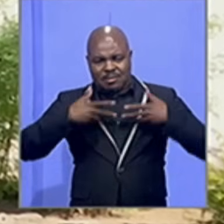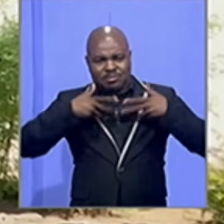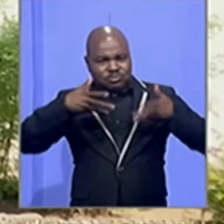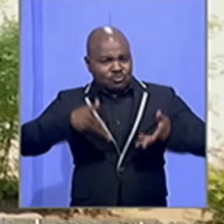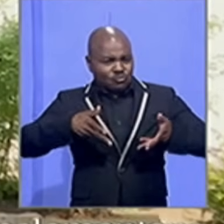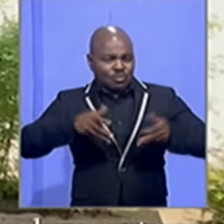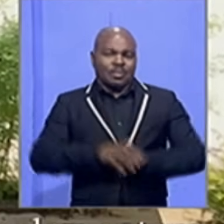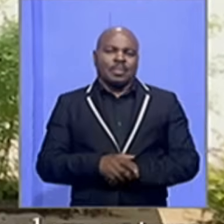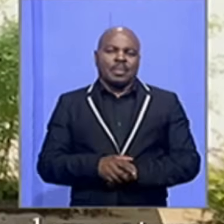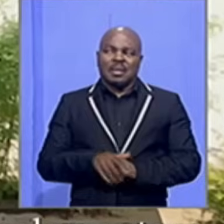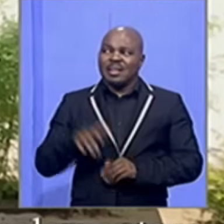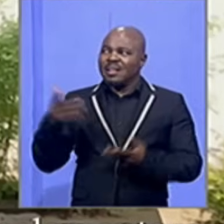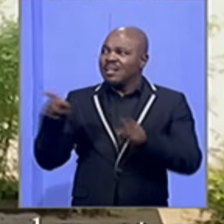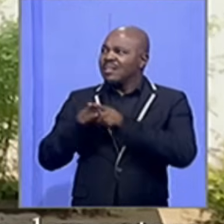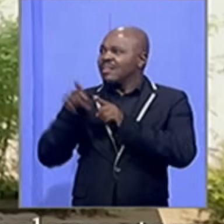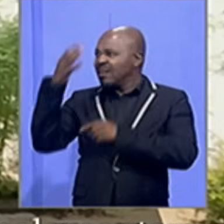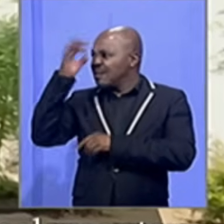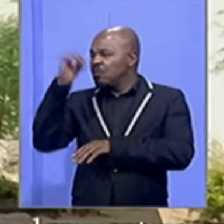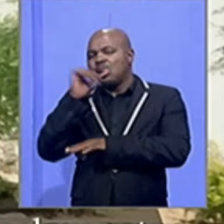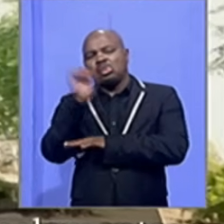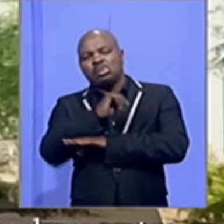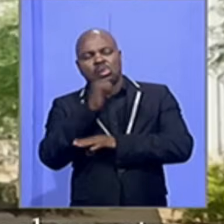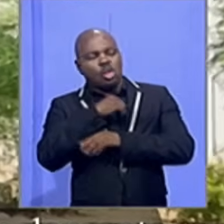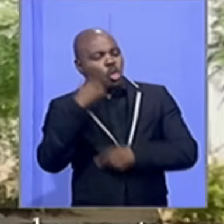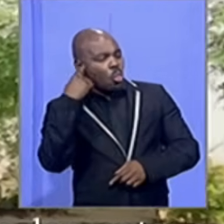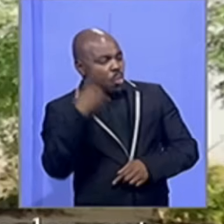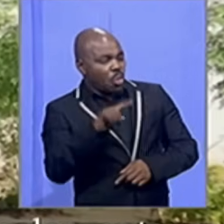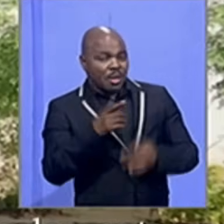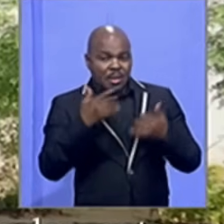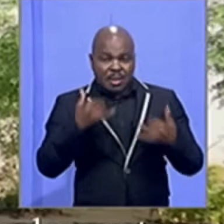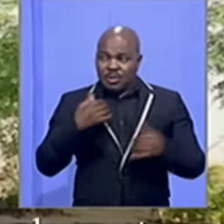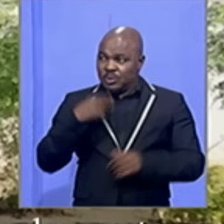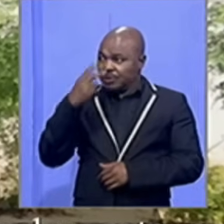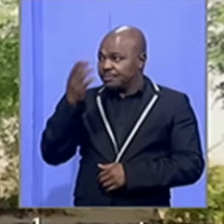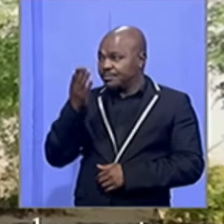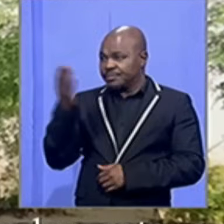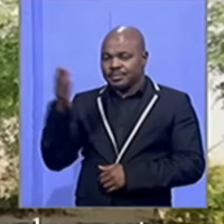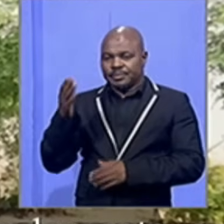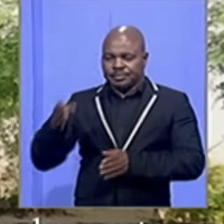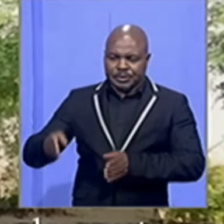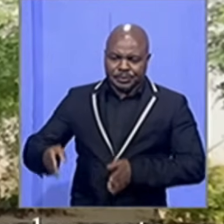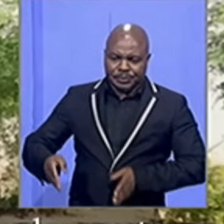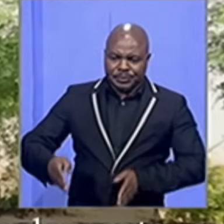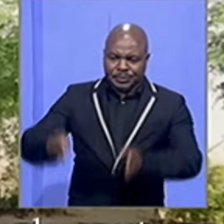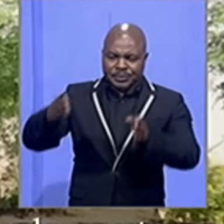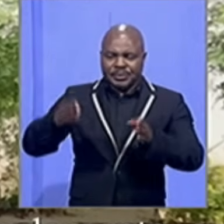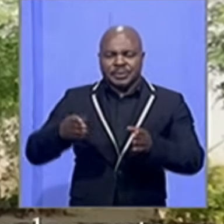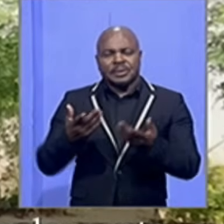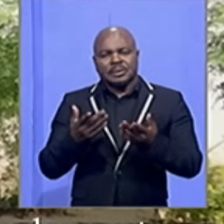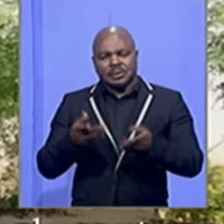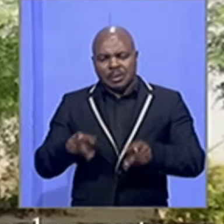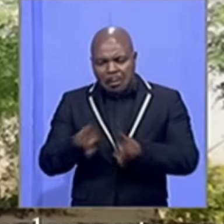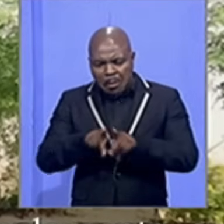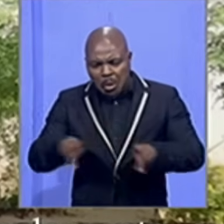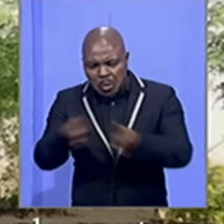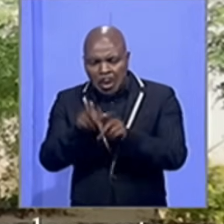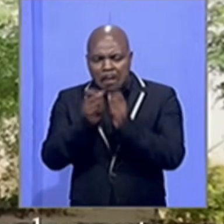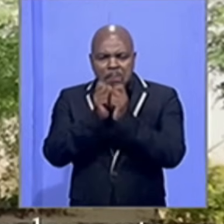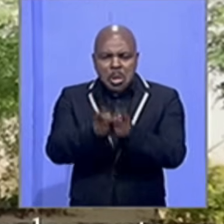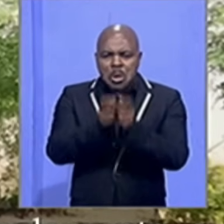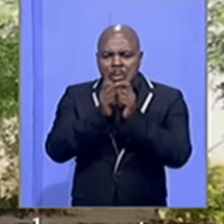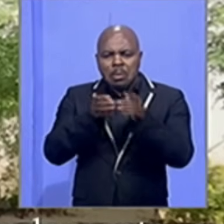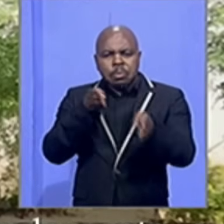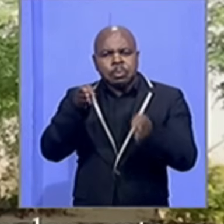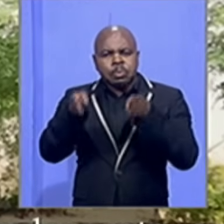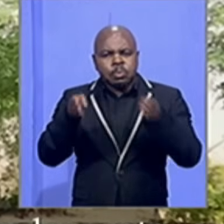O ka re rena ba re lebetse ga dilo tse dingata ge re checka gone yana o ka re lebelela mmila ya rena e dikotikoti a gona mmereko